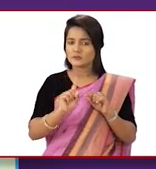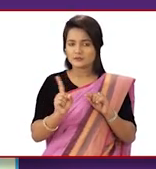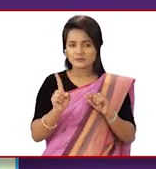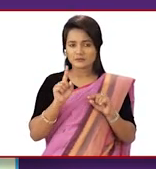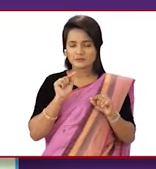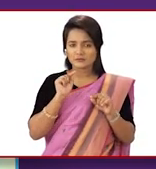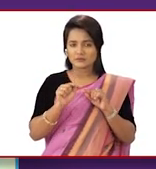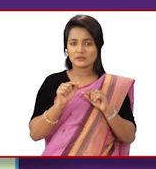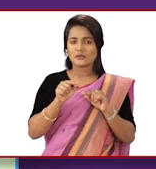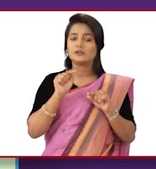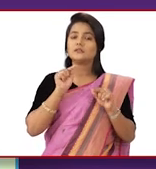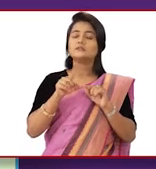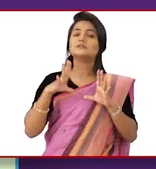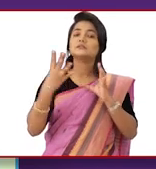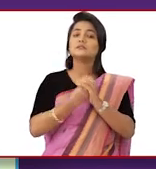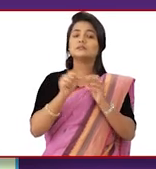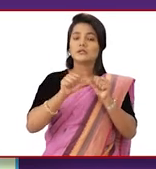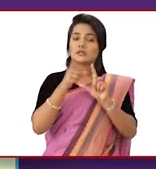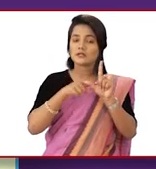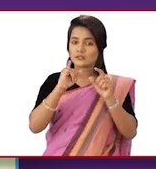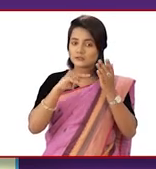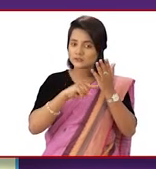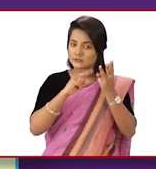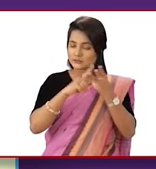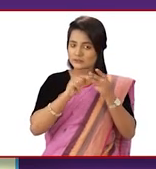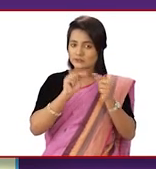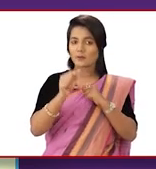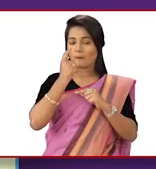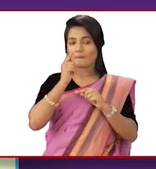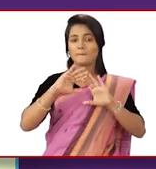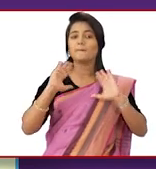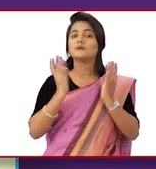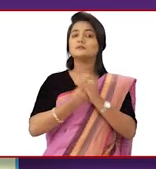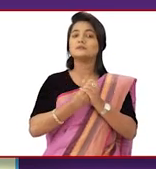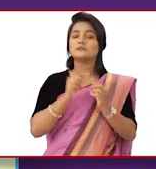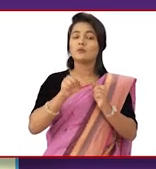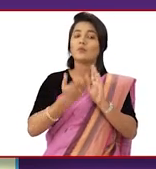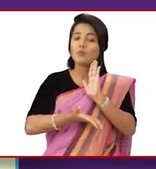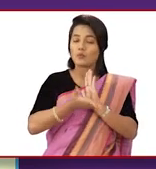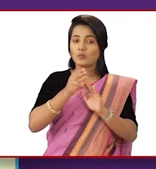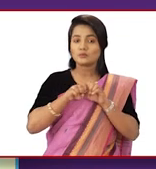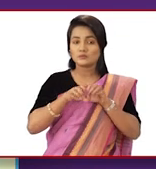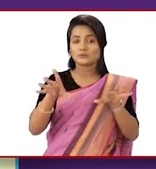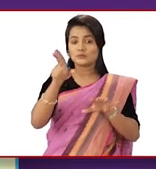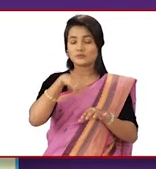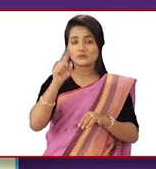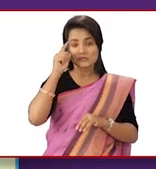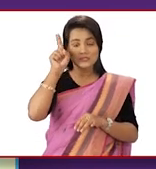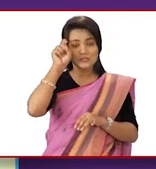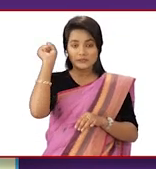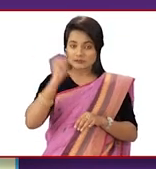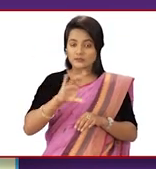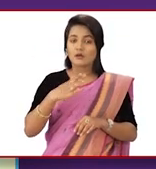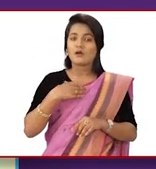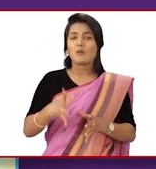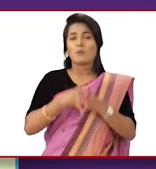that it's not a blow to the ego to be an ally to the women in their lives. On the flip side, it actually boosts their ego. If you really must use the word ego, then